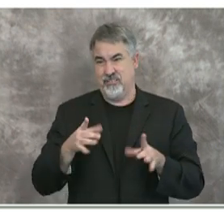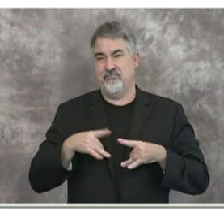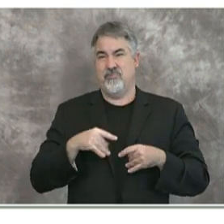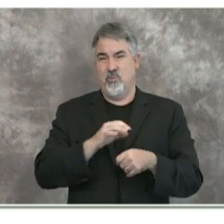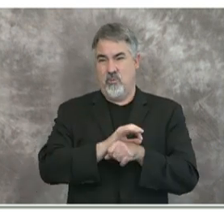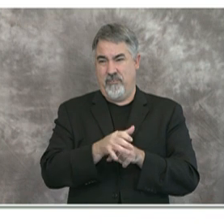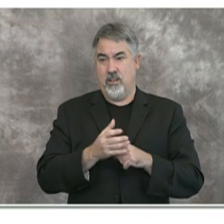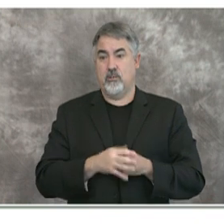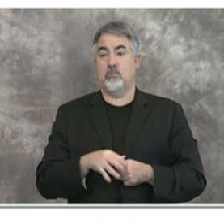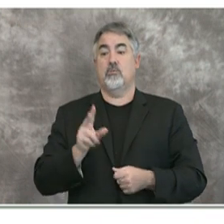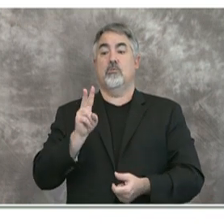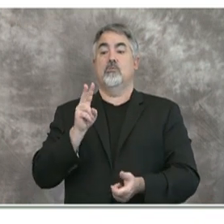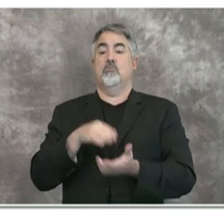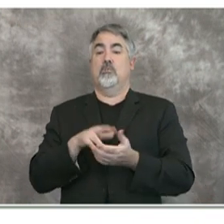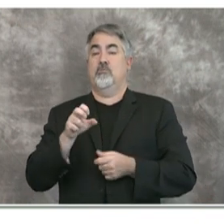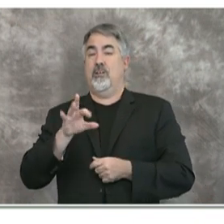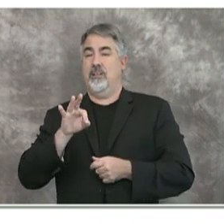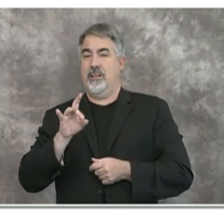including